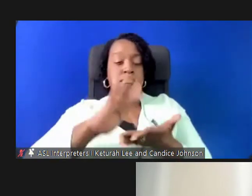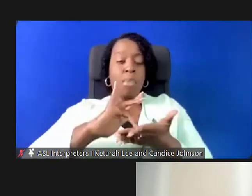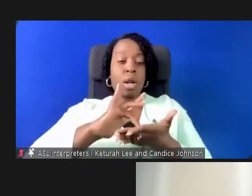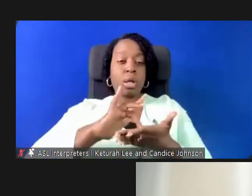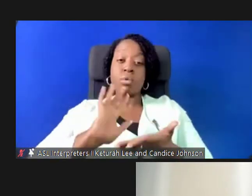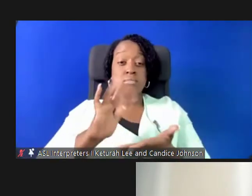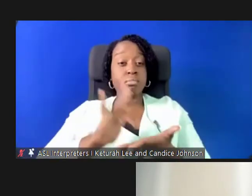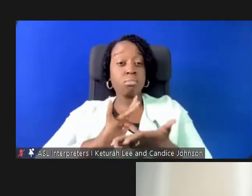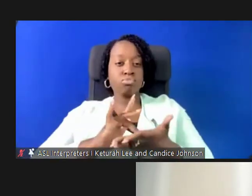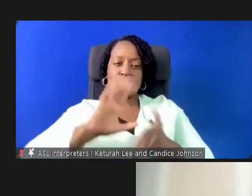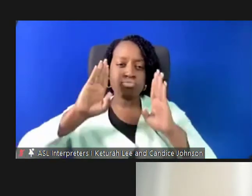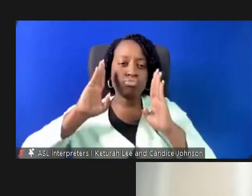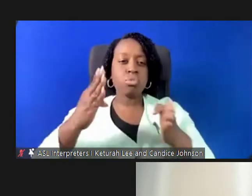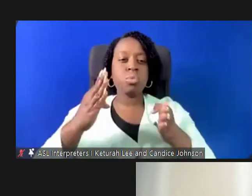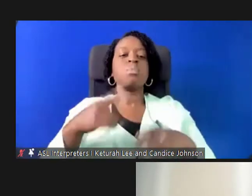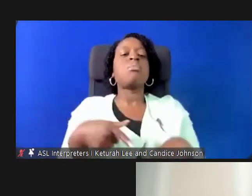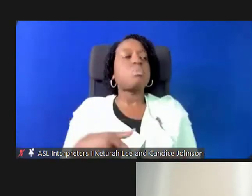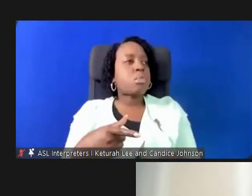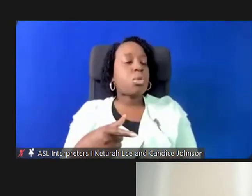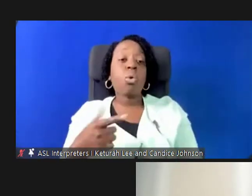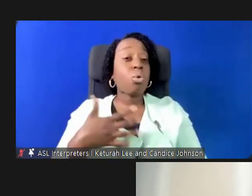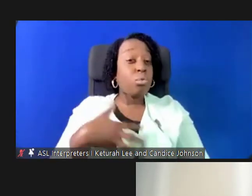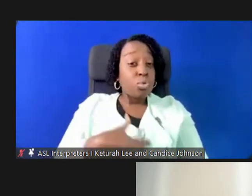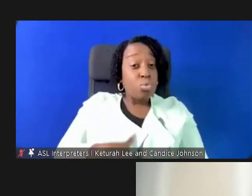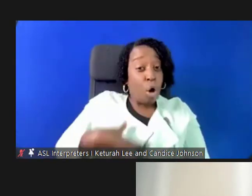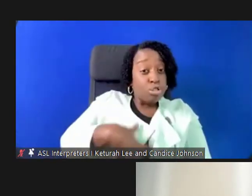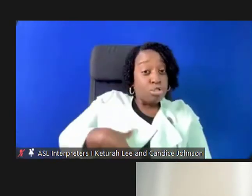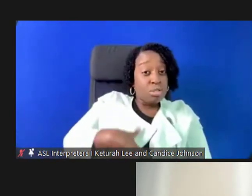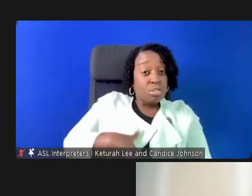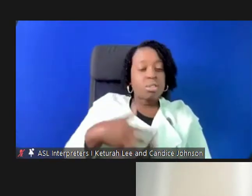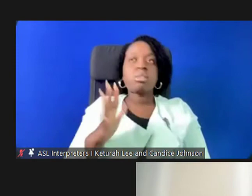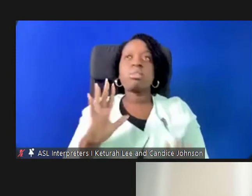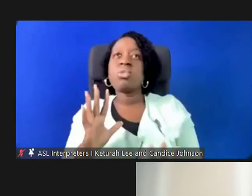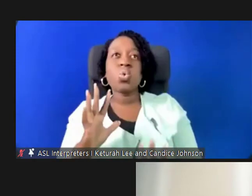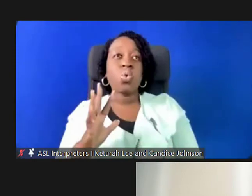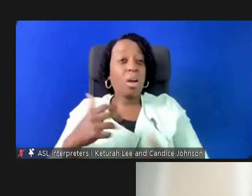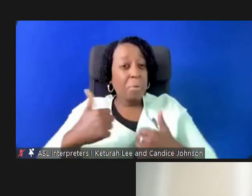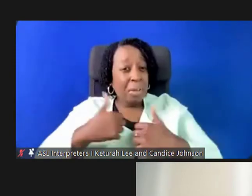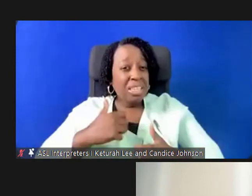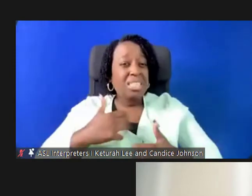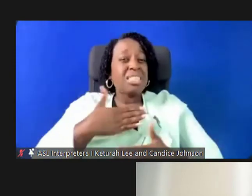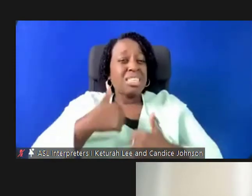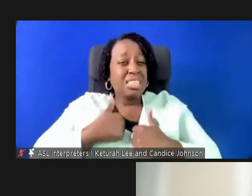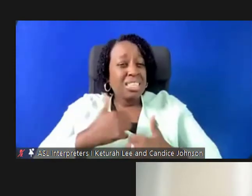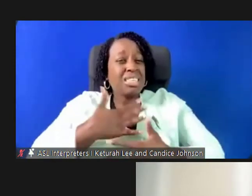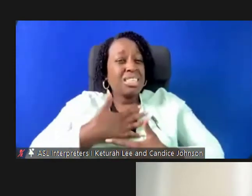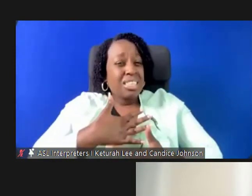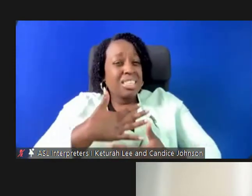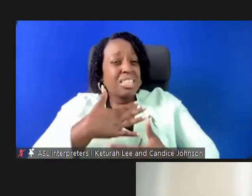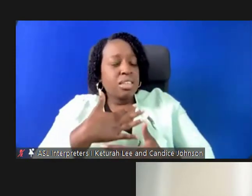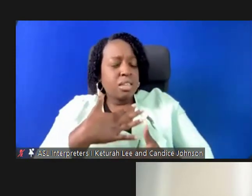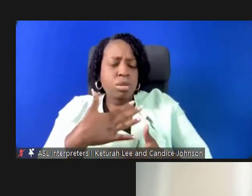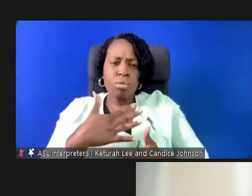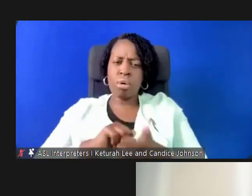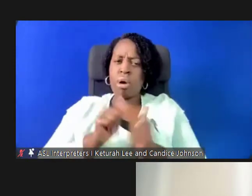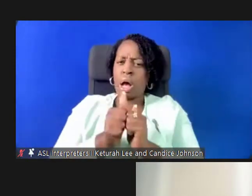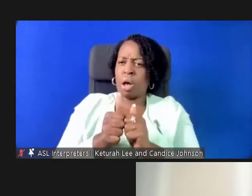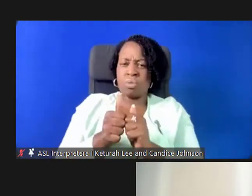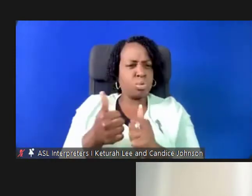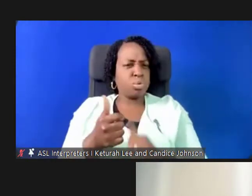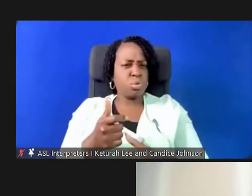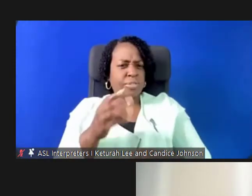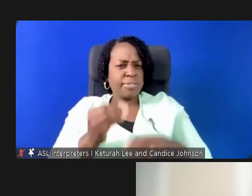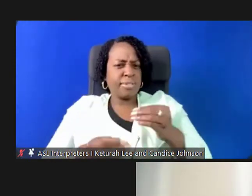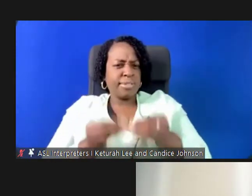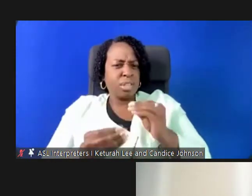about nausea and shortness of breath. And the question is, clearly with what Ashwin is showing, we're missing something. So how do we translate this?